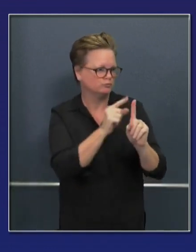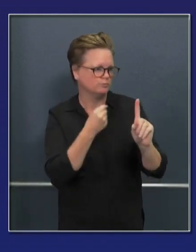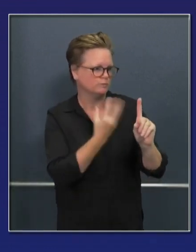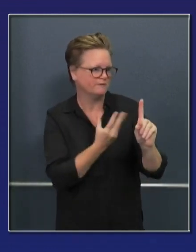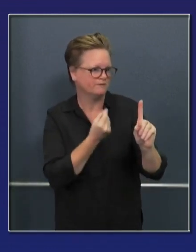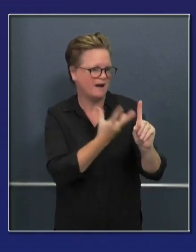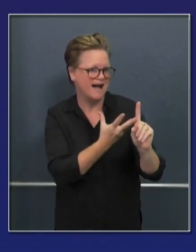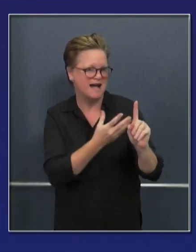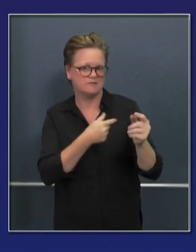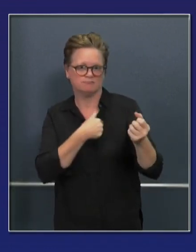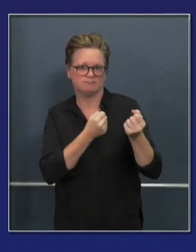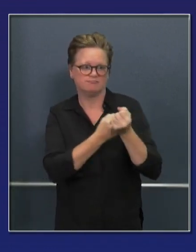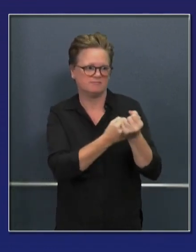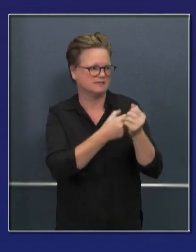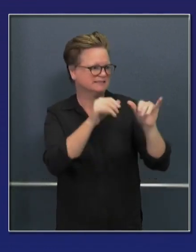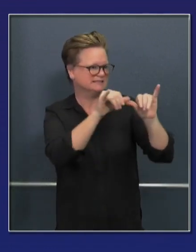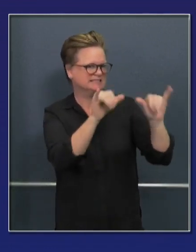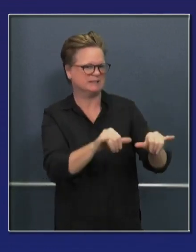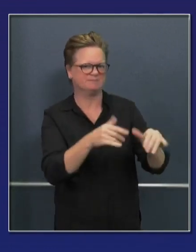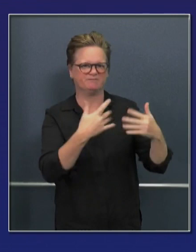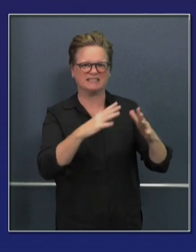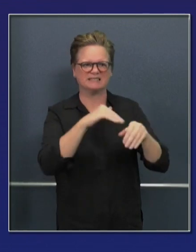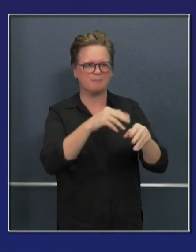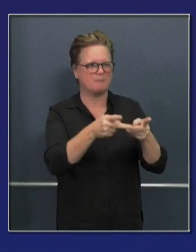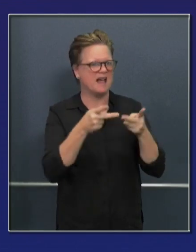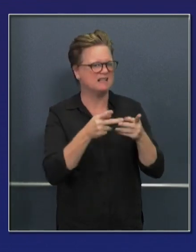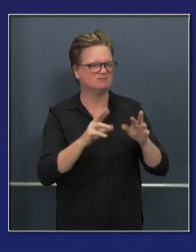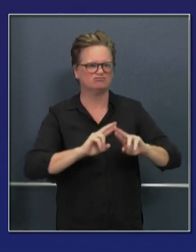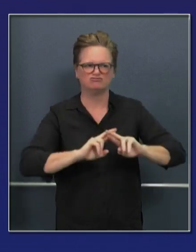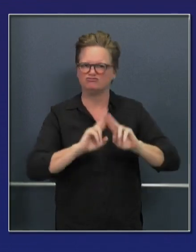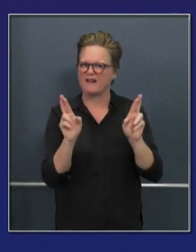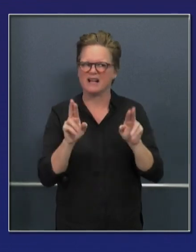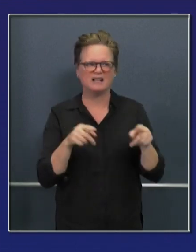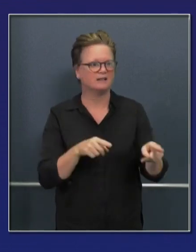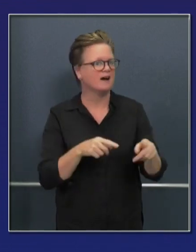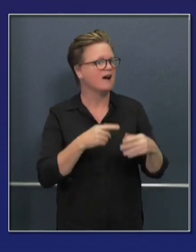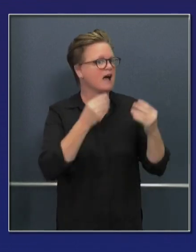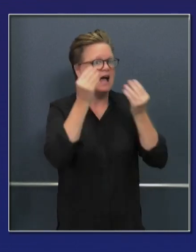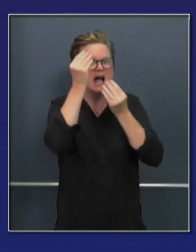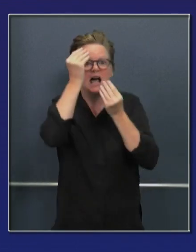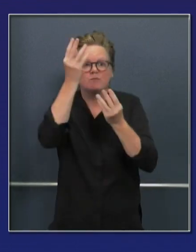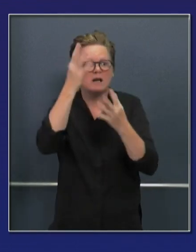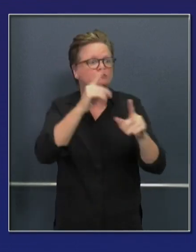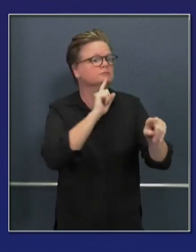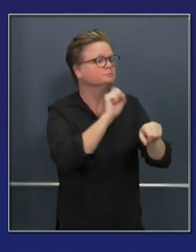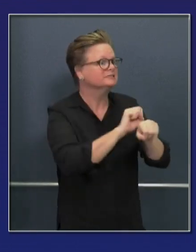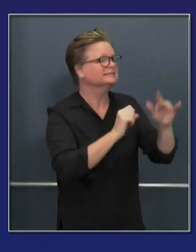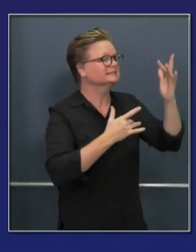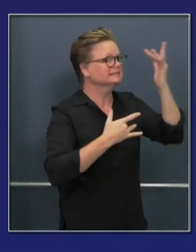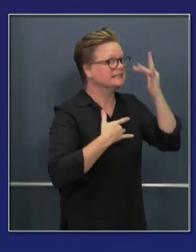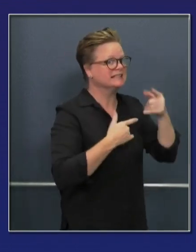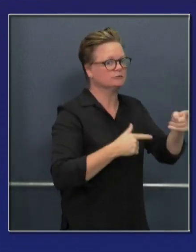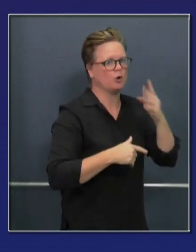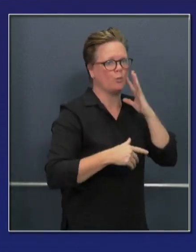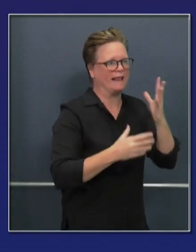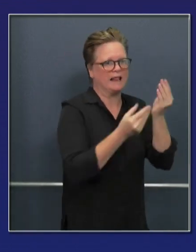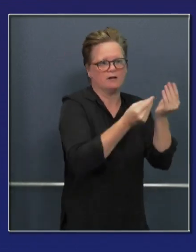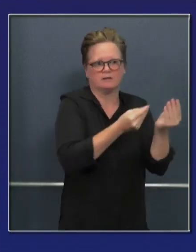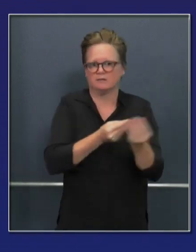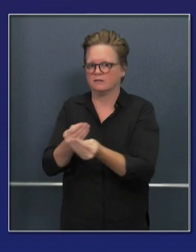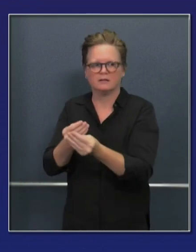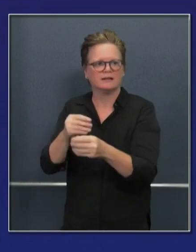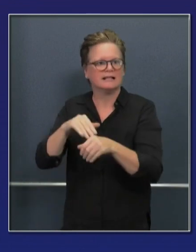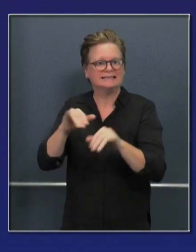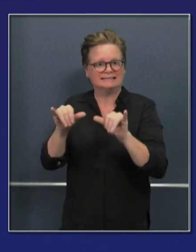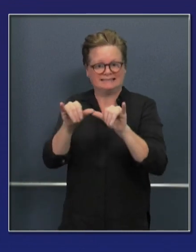by training or in the process of almost completing the training for an additional 7,000, well on our way of hitting